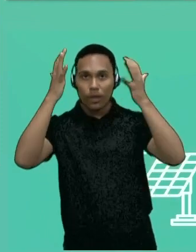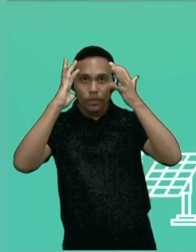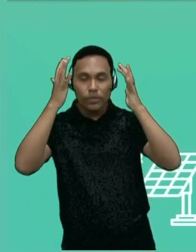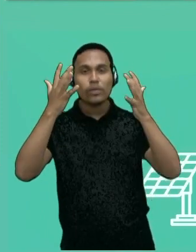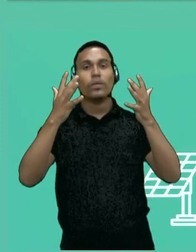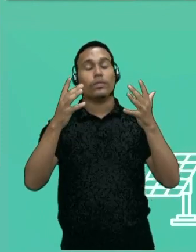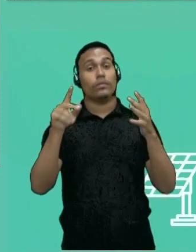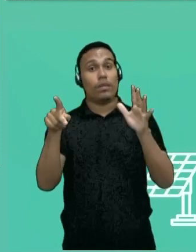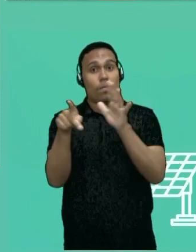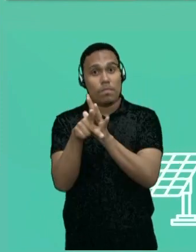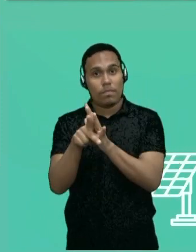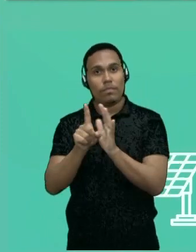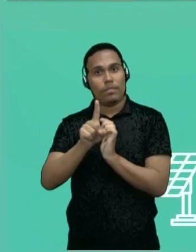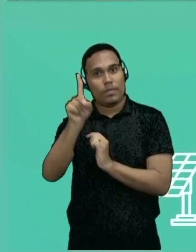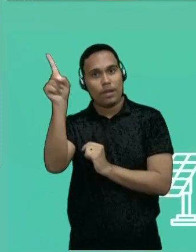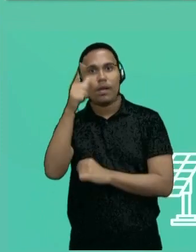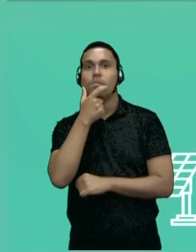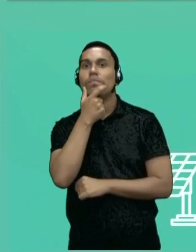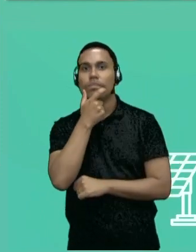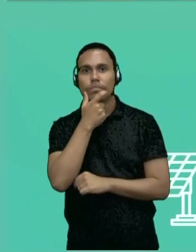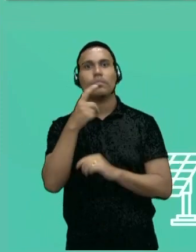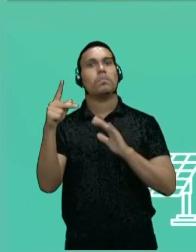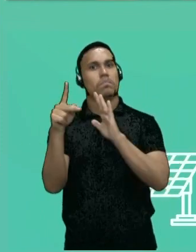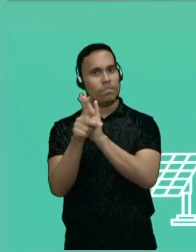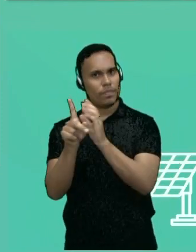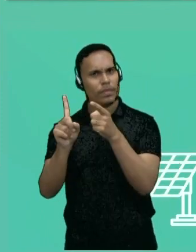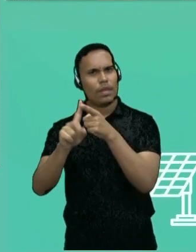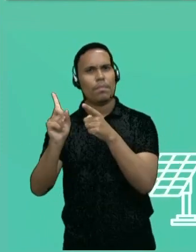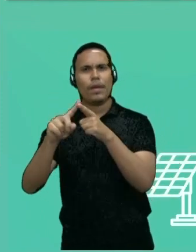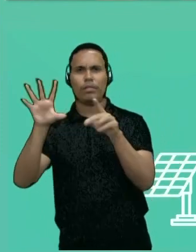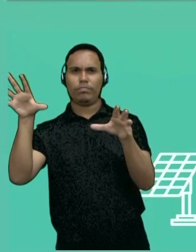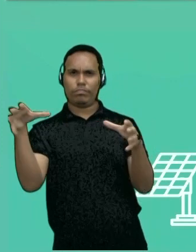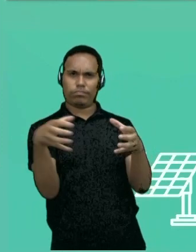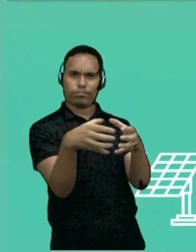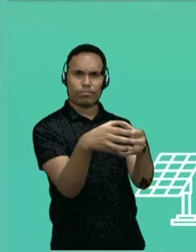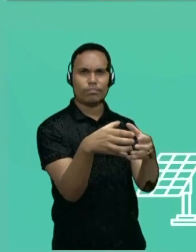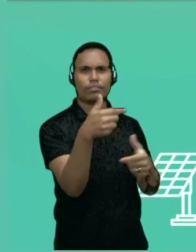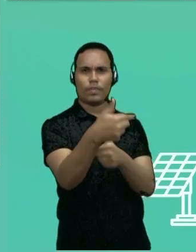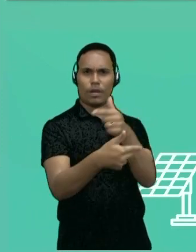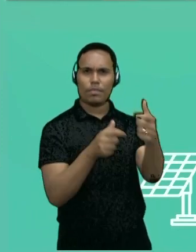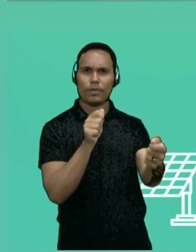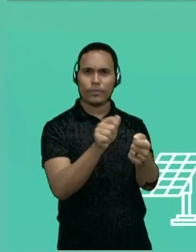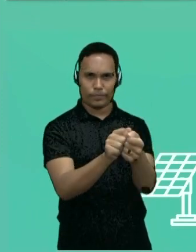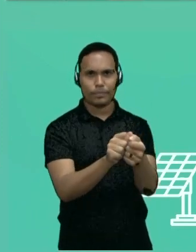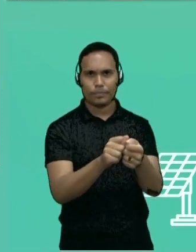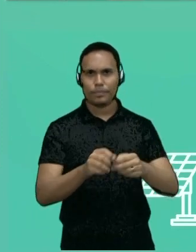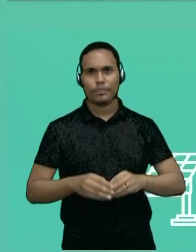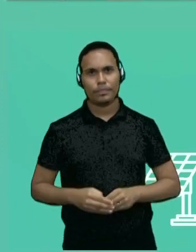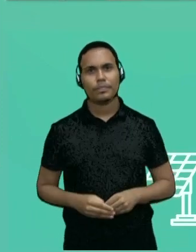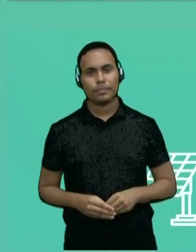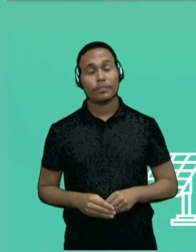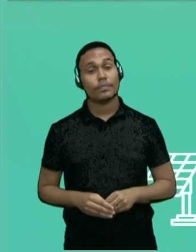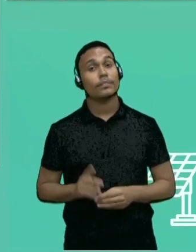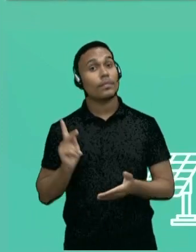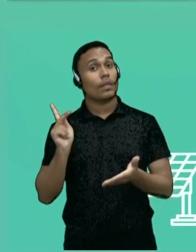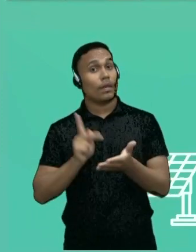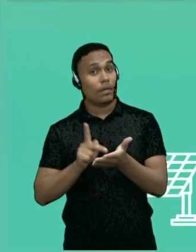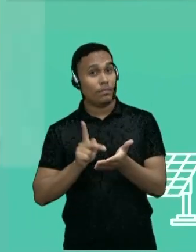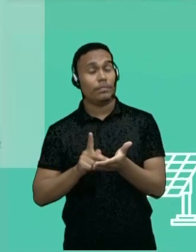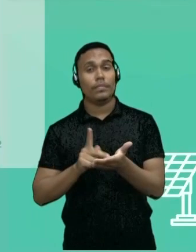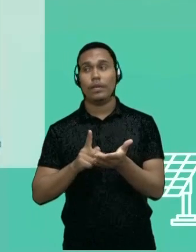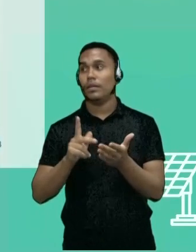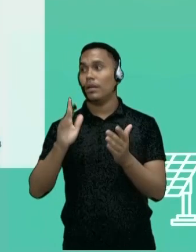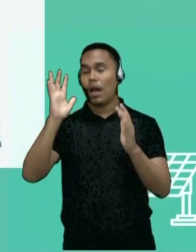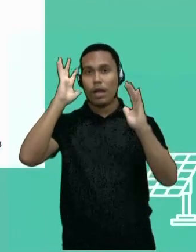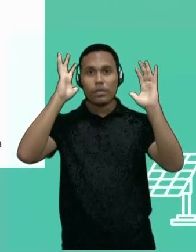rock salt formations with the potential for thousands of terawatt hours of future storage. So there is great potential